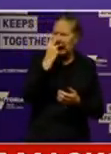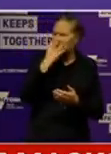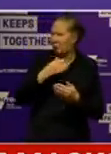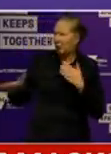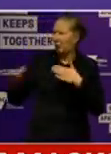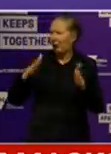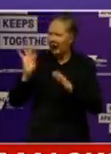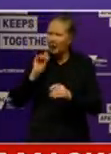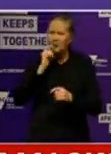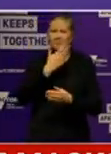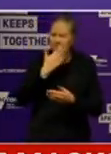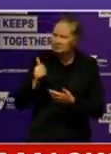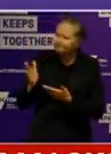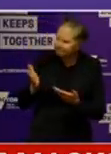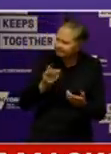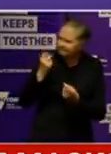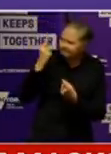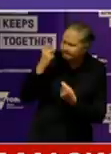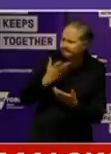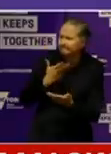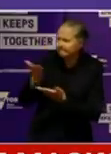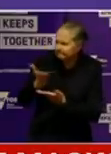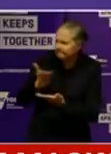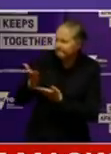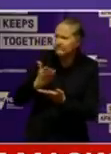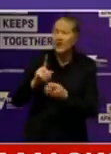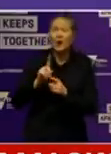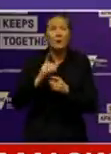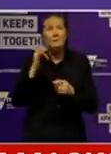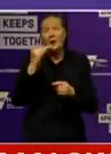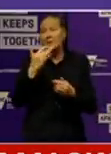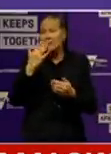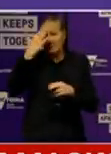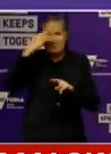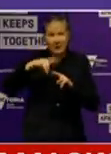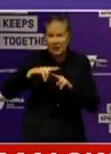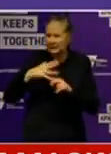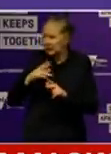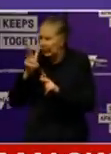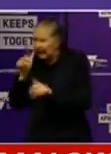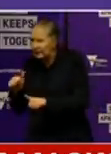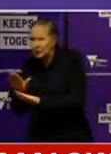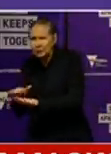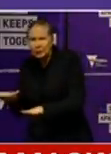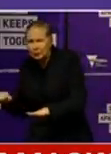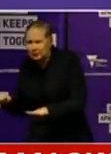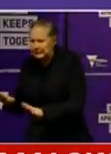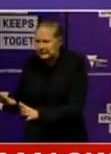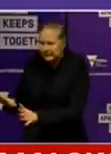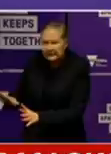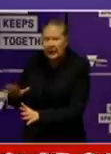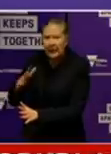some exceptions there for parents looking after children, also making sure that people can still